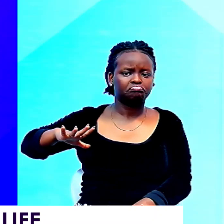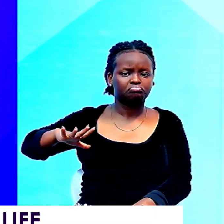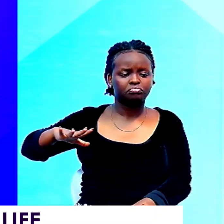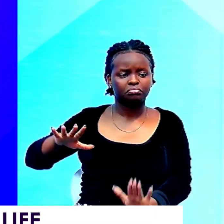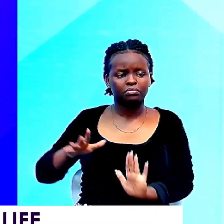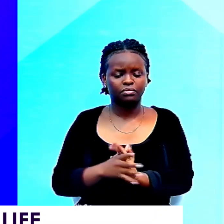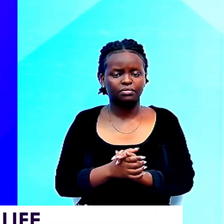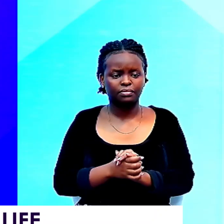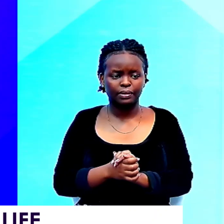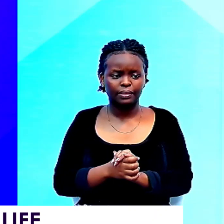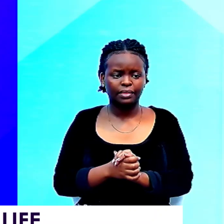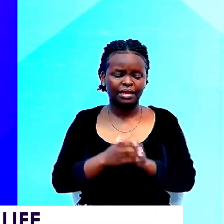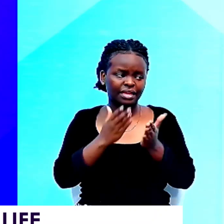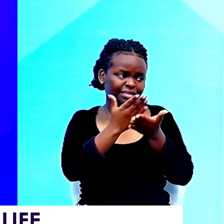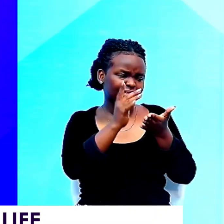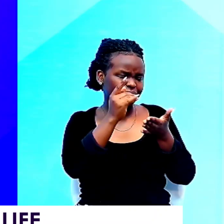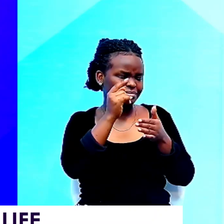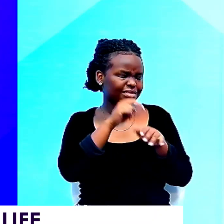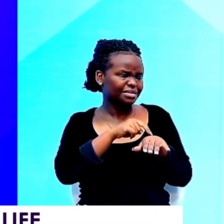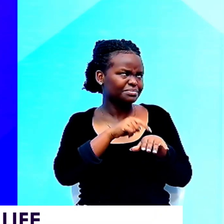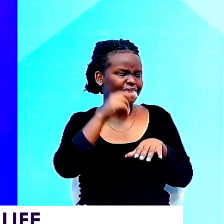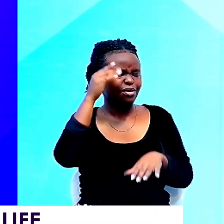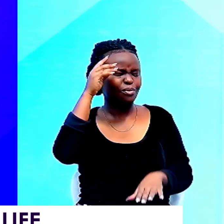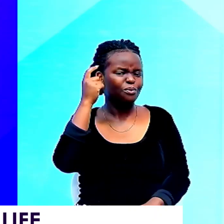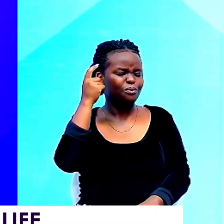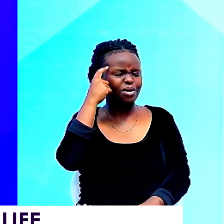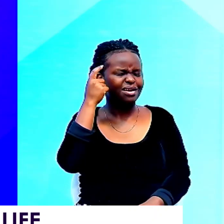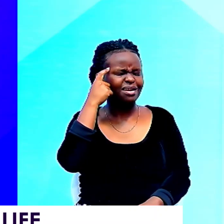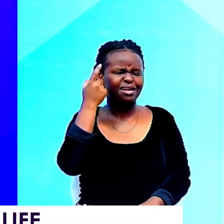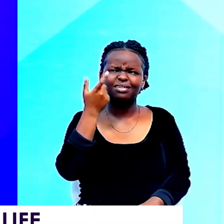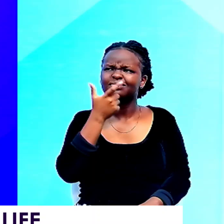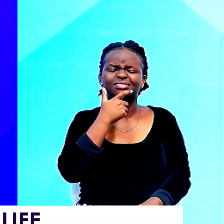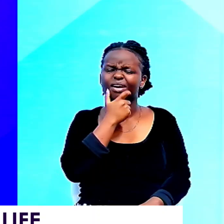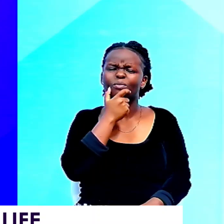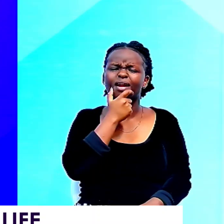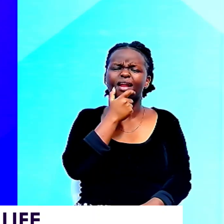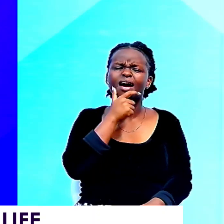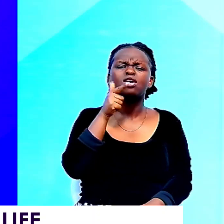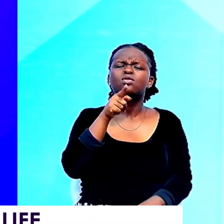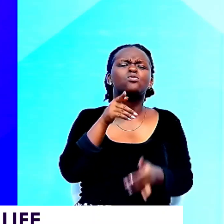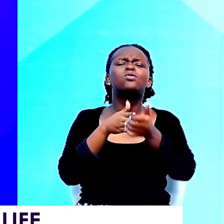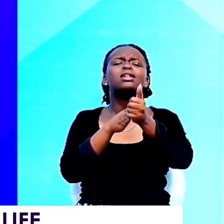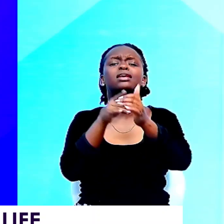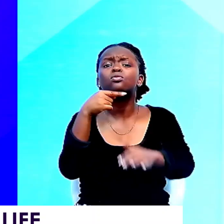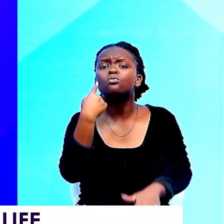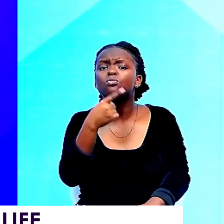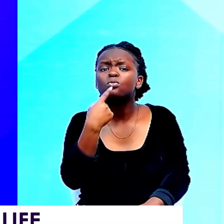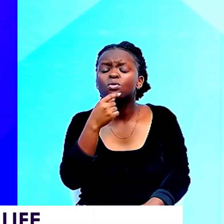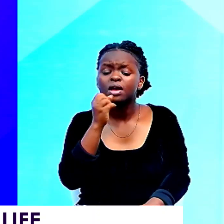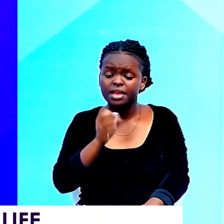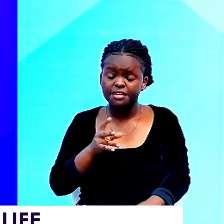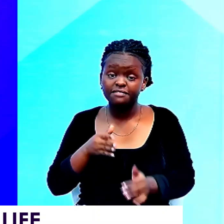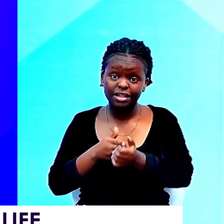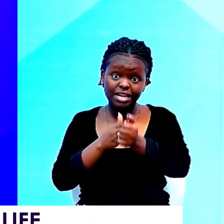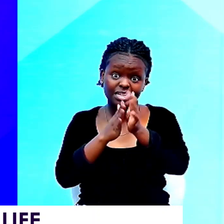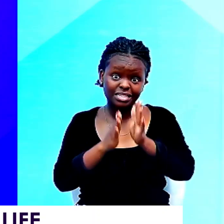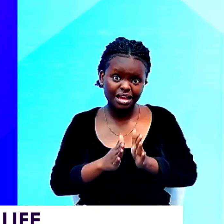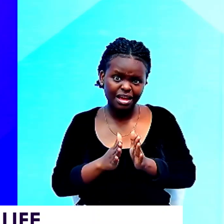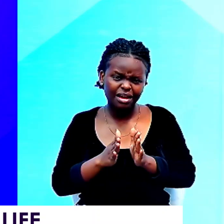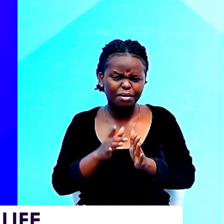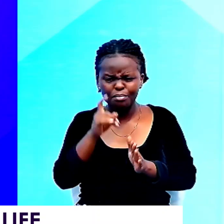Leaders, sometimes I even wonder, who are you leading? Because I thought that if you are a leader, you are supposed to be a